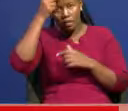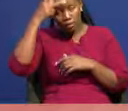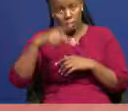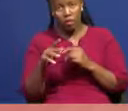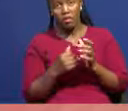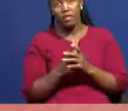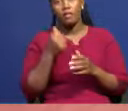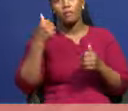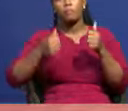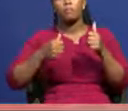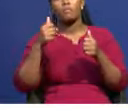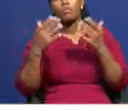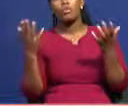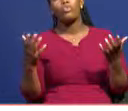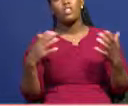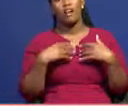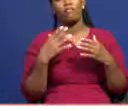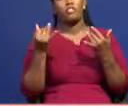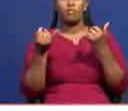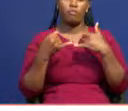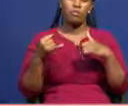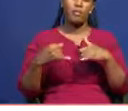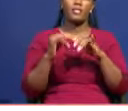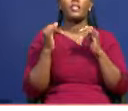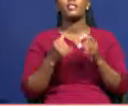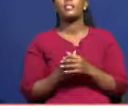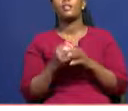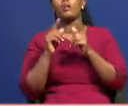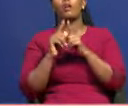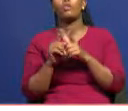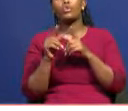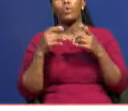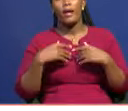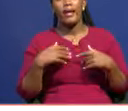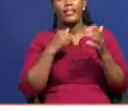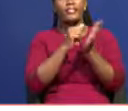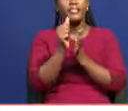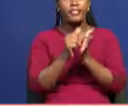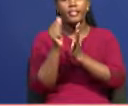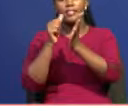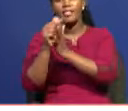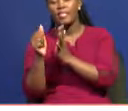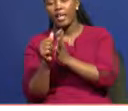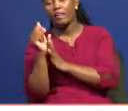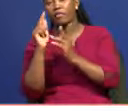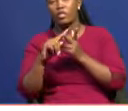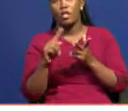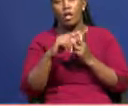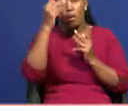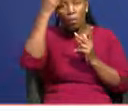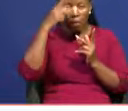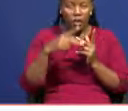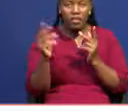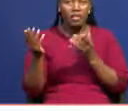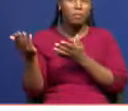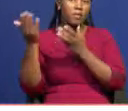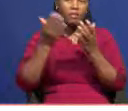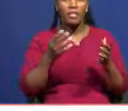to into play. We've had drafts, we've had the policy presented to the National